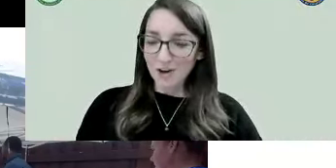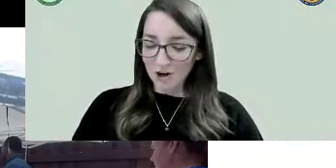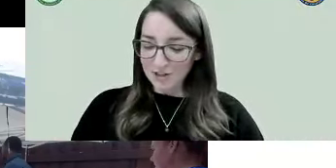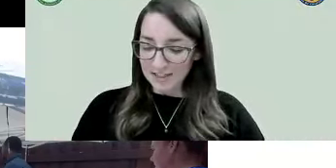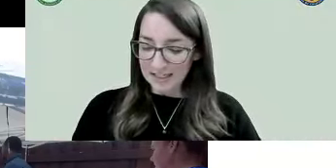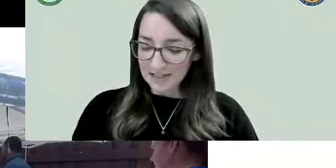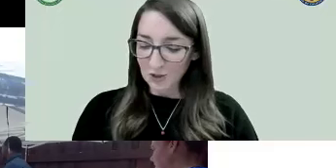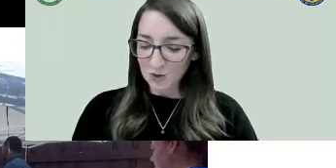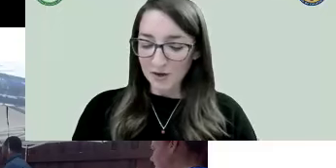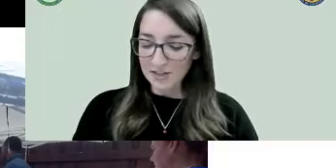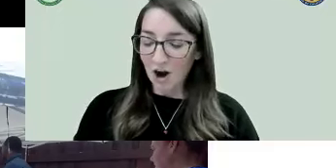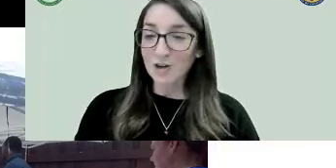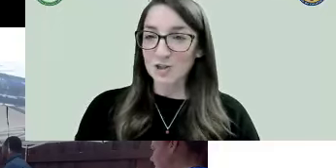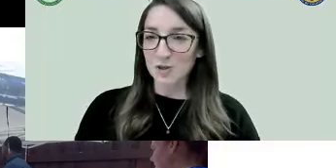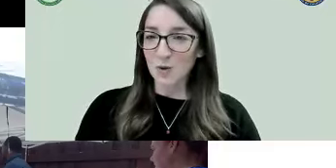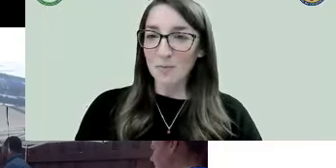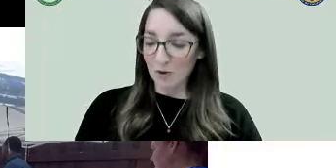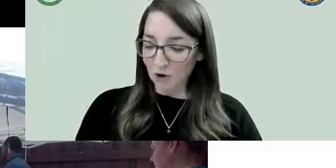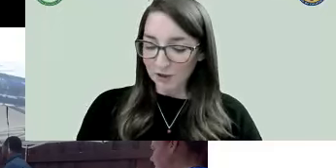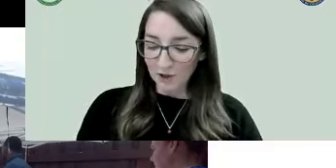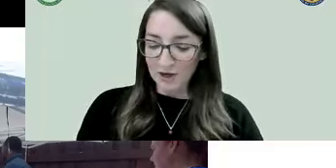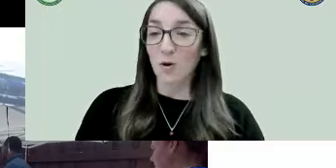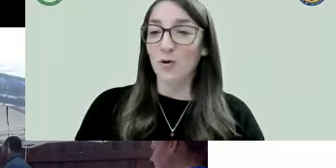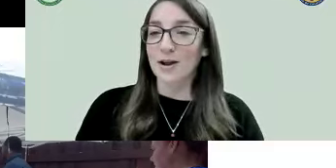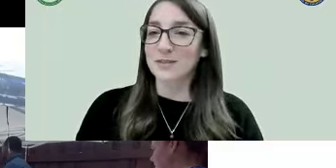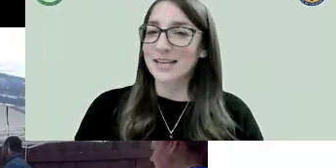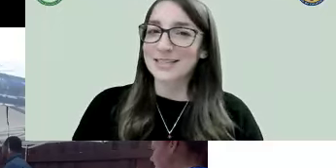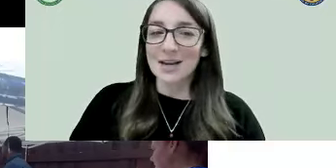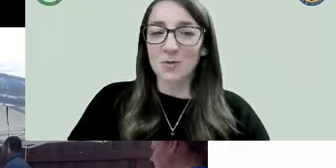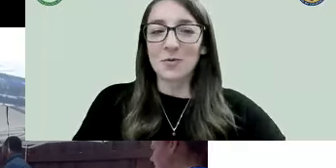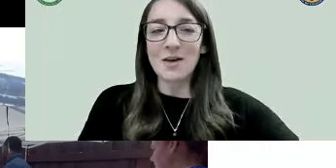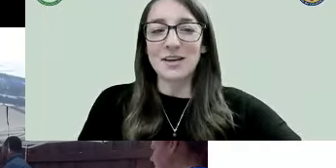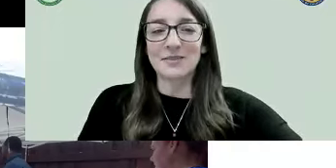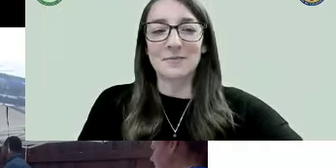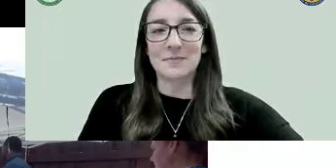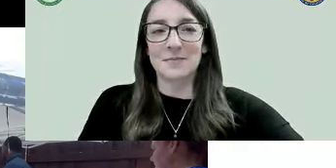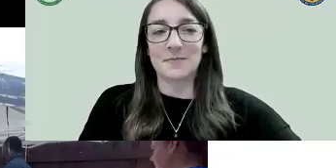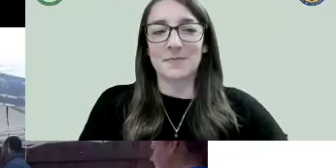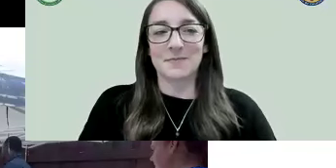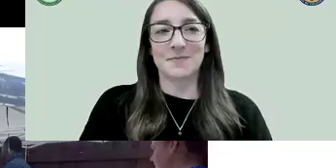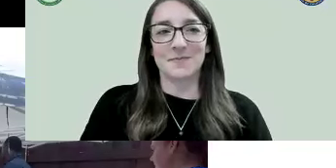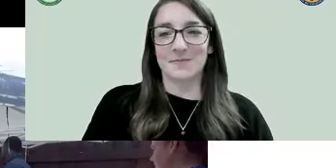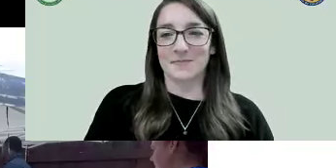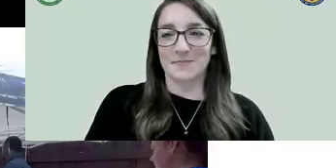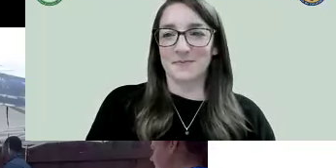my colleague Kirsten, who's going to talk to you about early learning programs in Sacramento County.